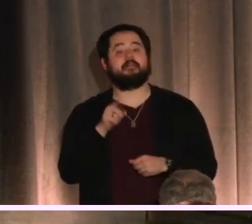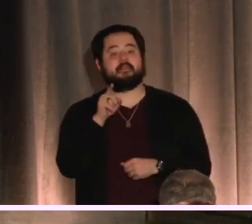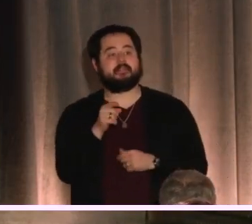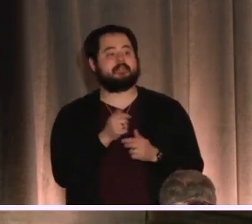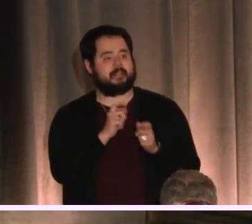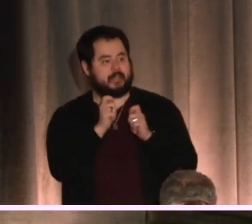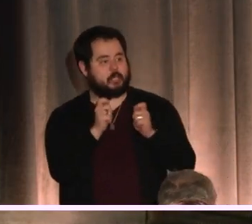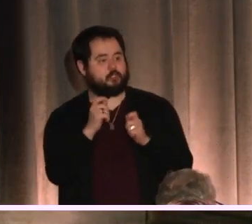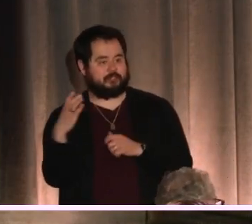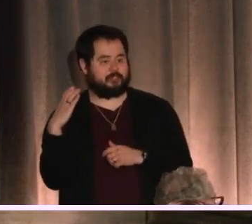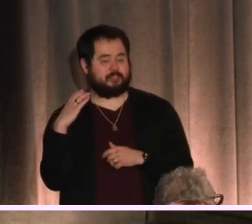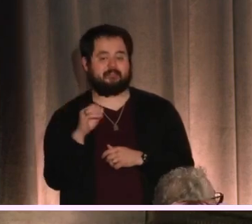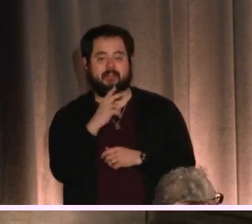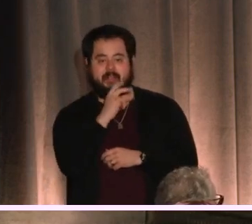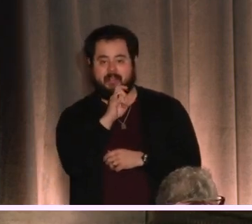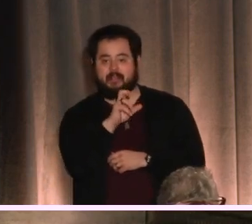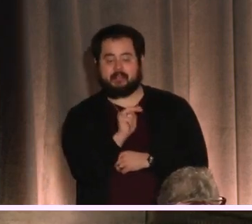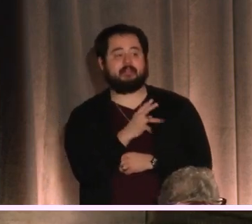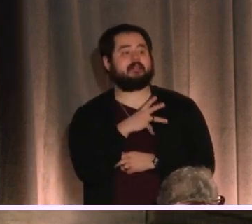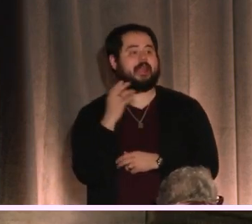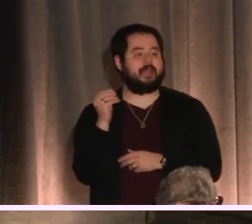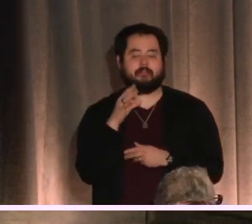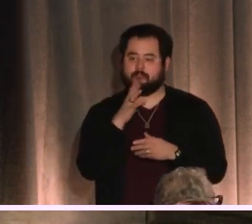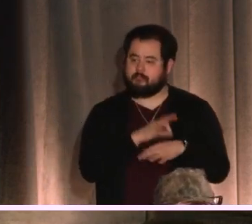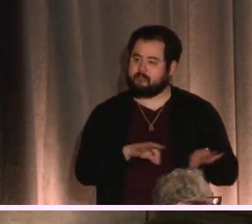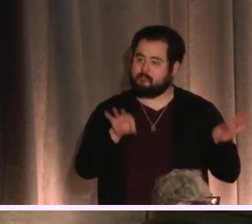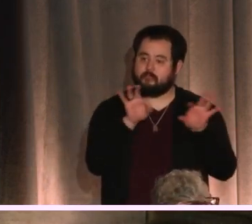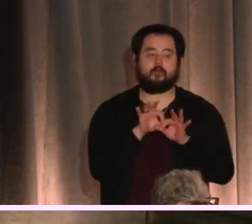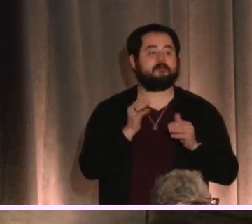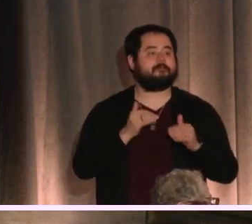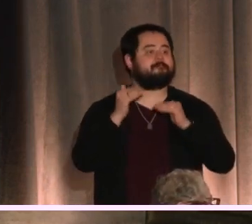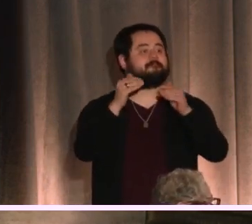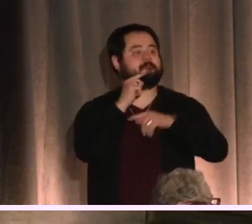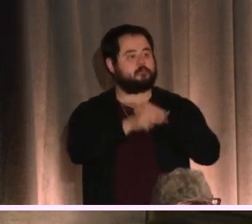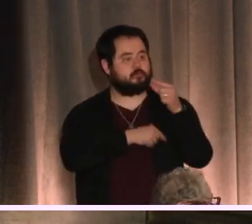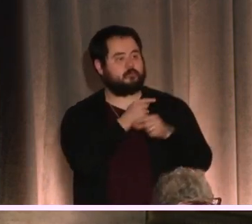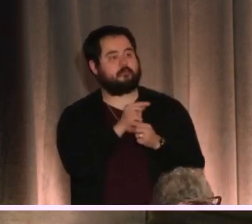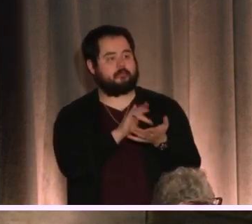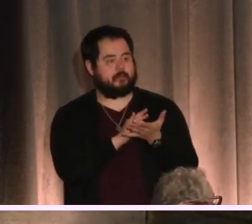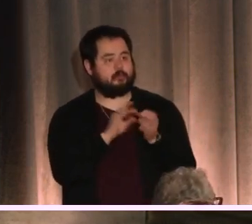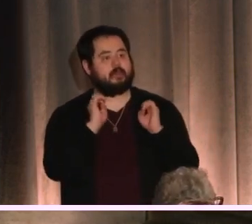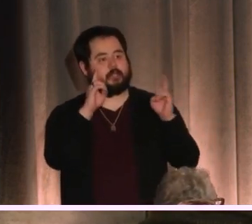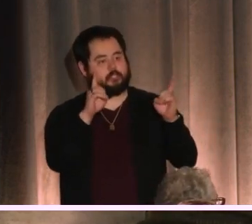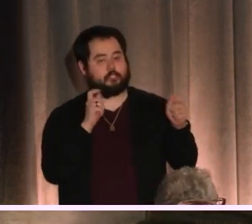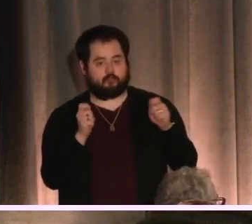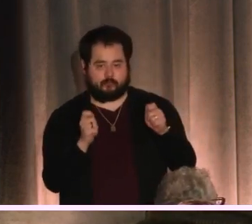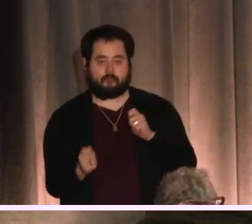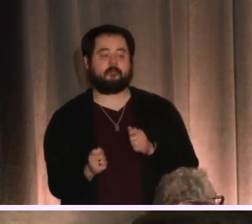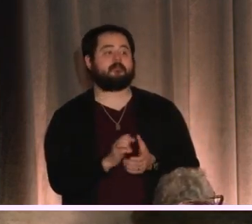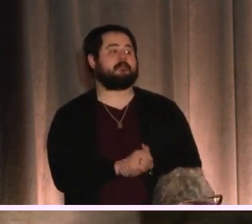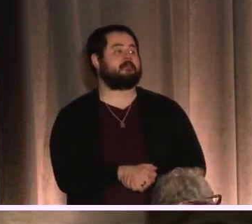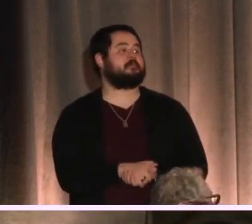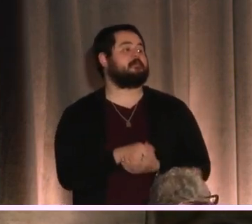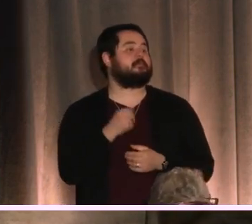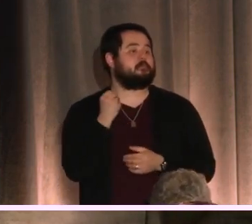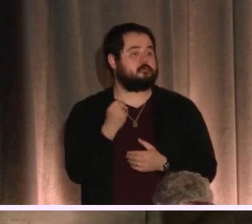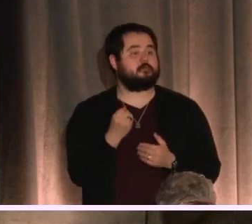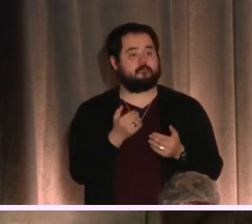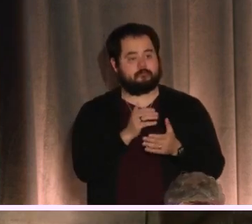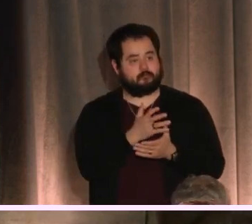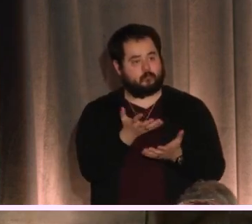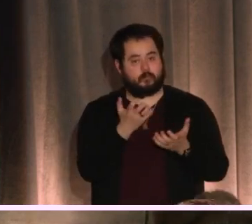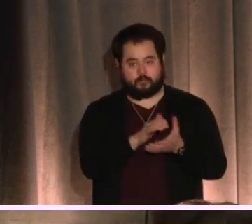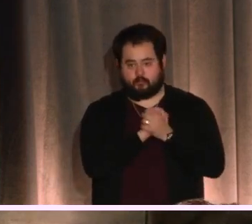Human Exceptionality, and has been instrumental in advancing global medical education reform. So we'd like to